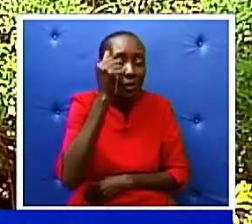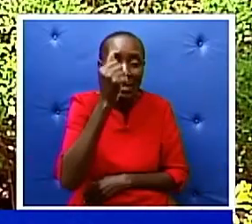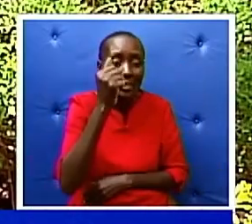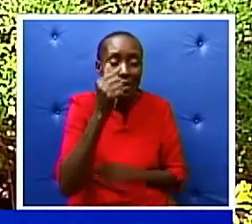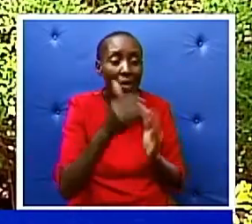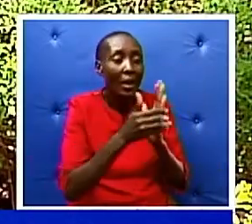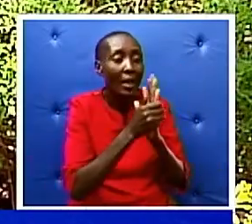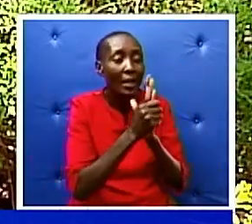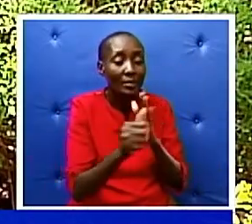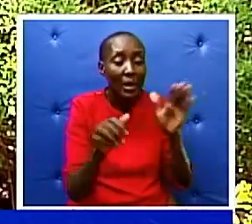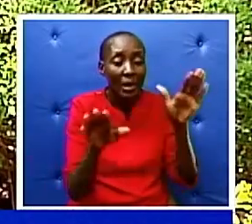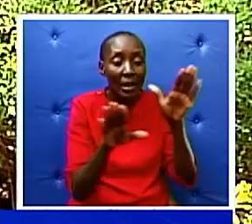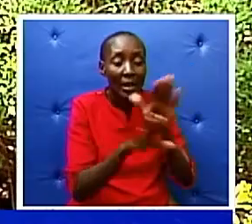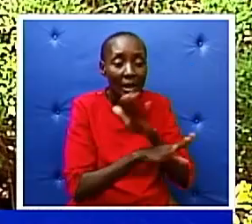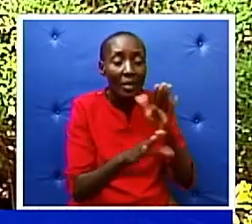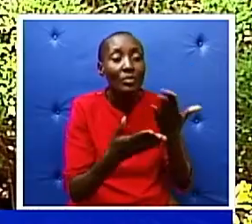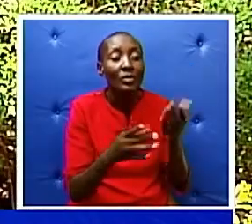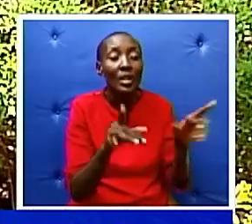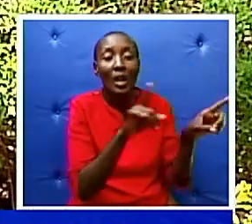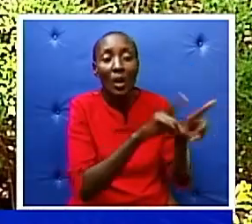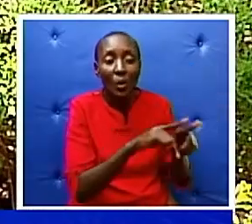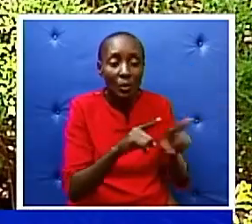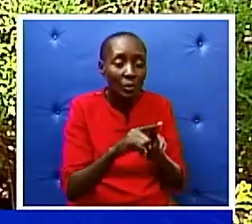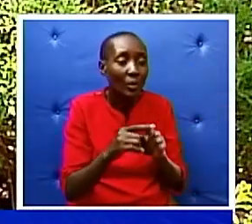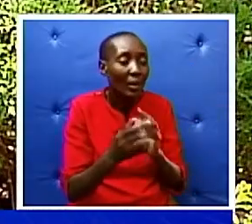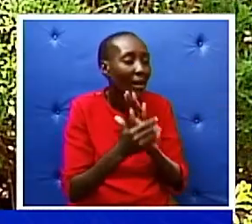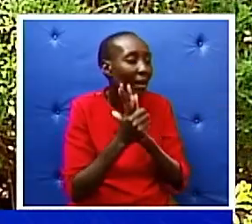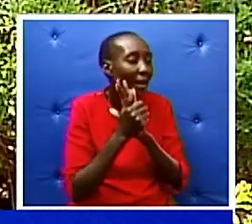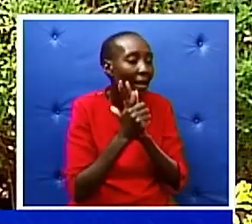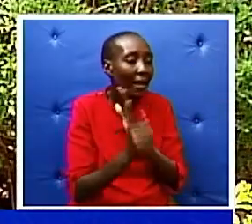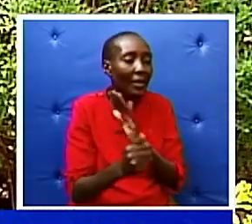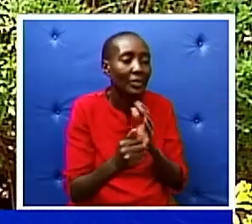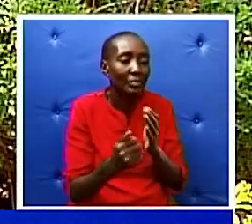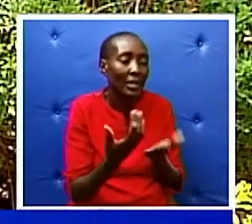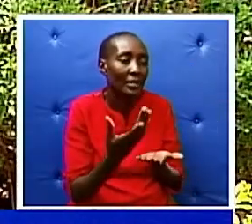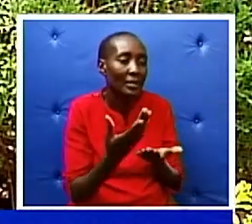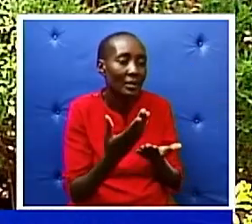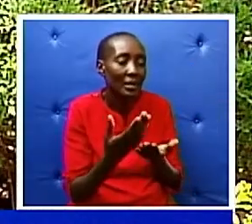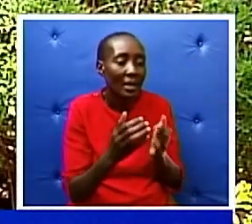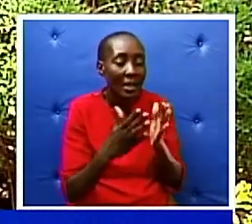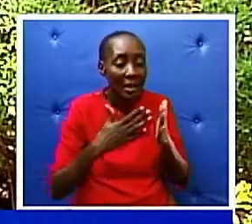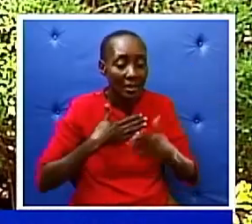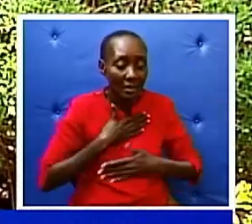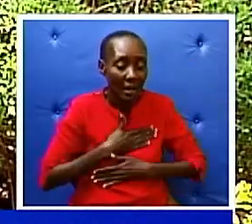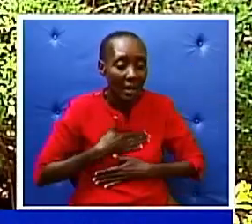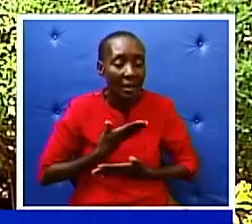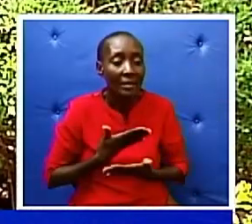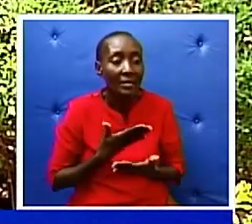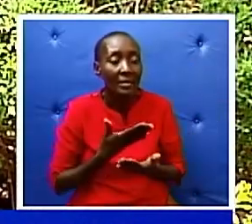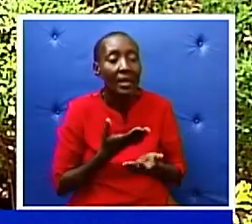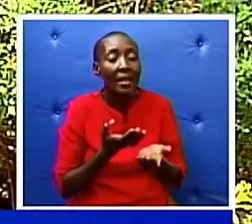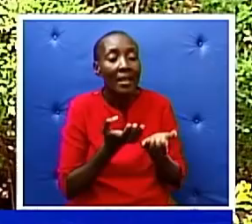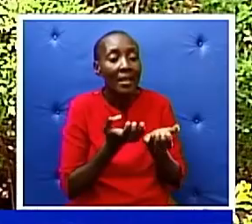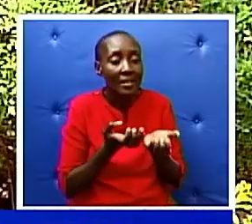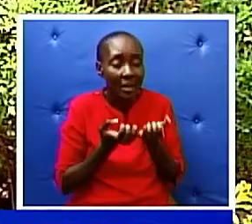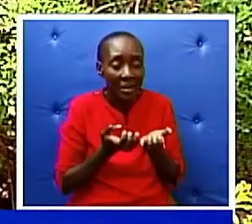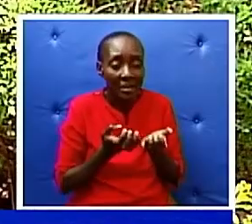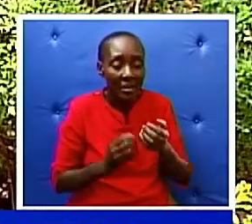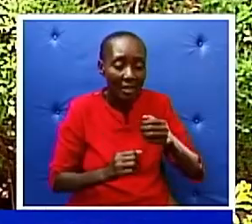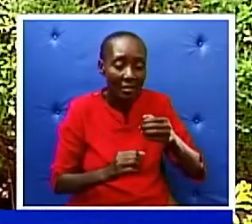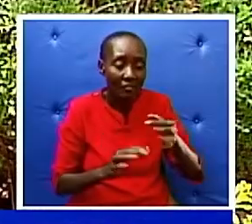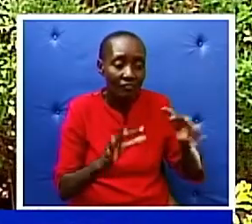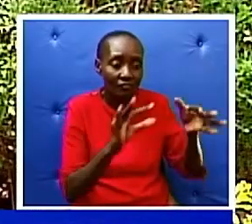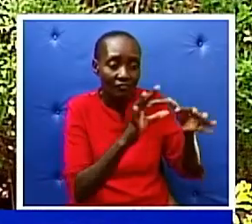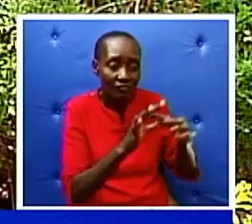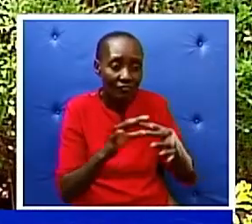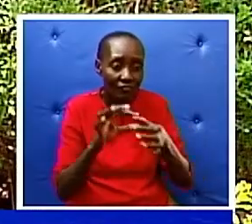deputy is a doctor of science. And he needed to build bridges in this country. So he needed an engineer